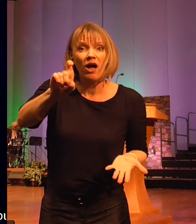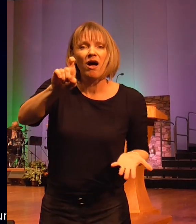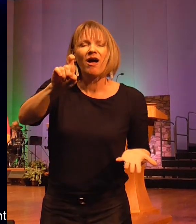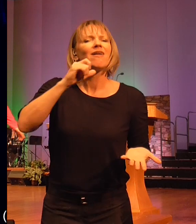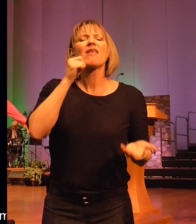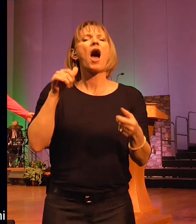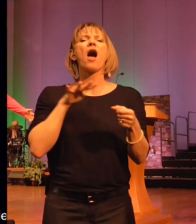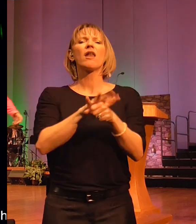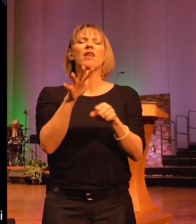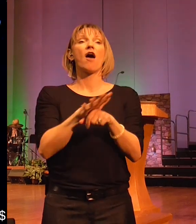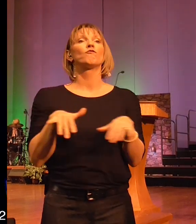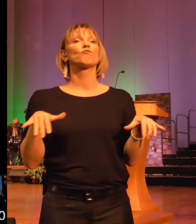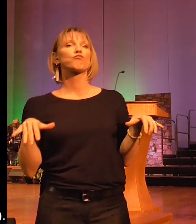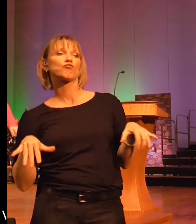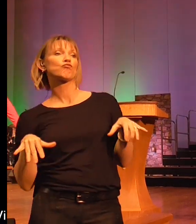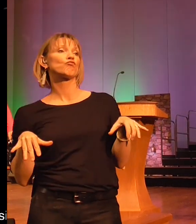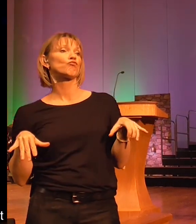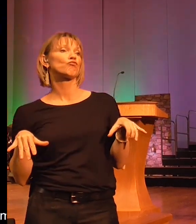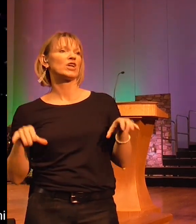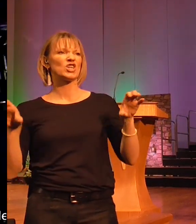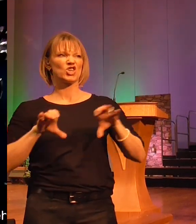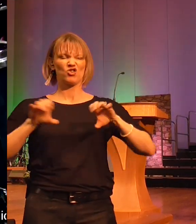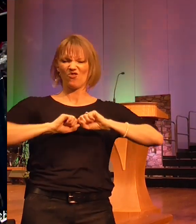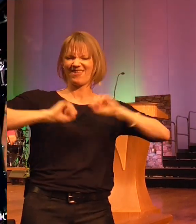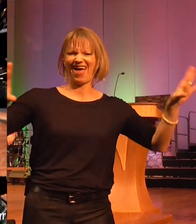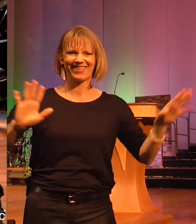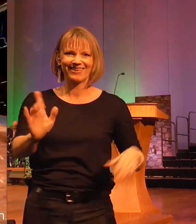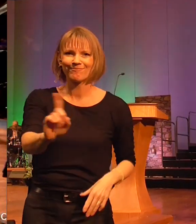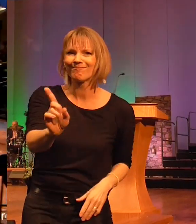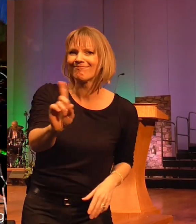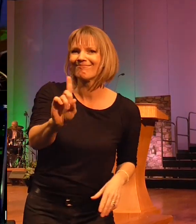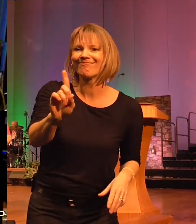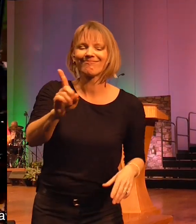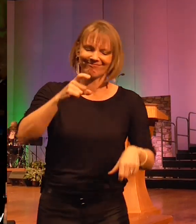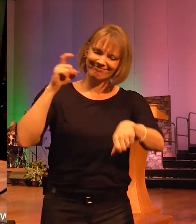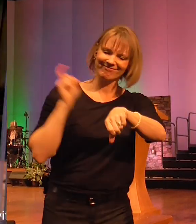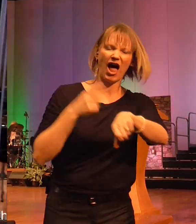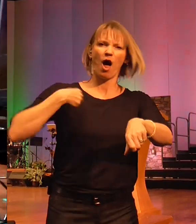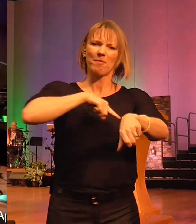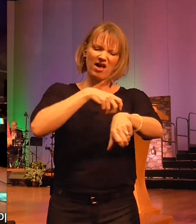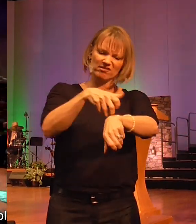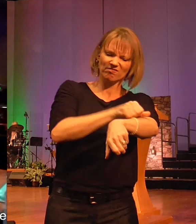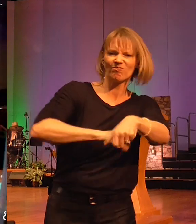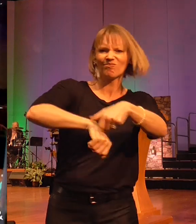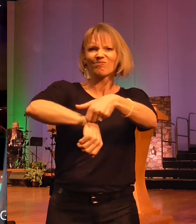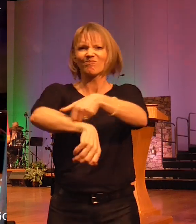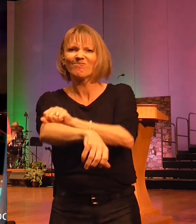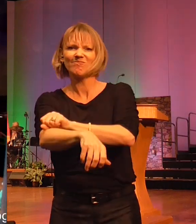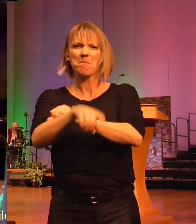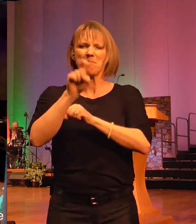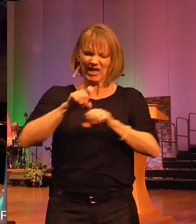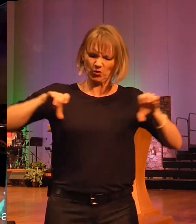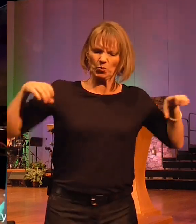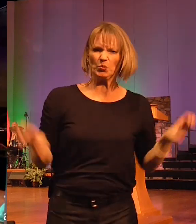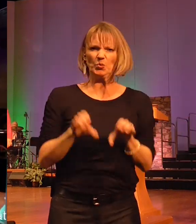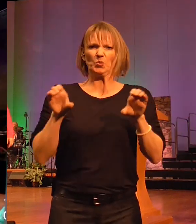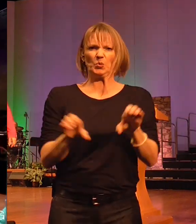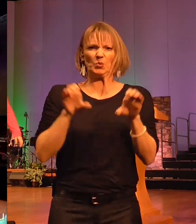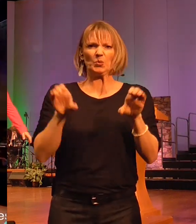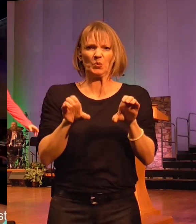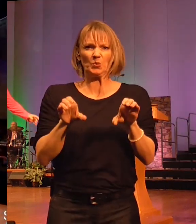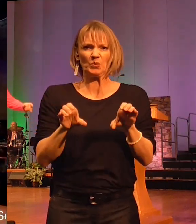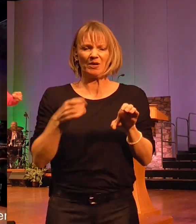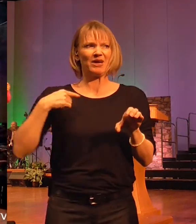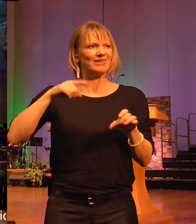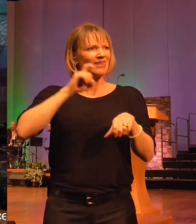It's not enough to do nothing. No, it's time for us to do something.